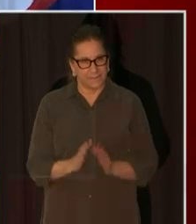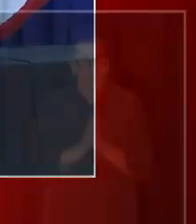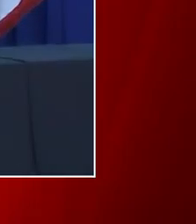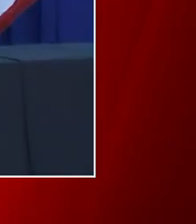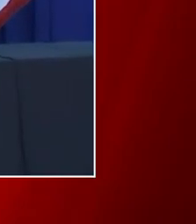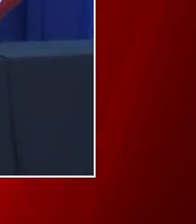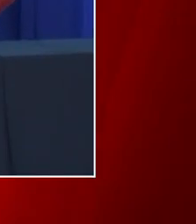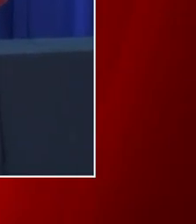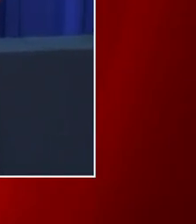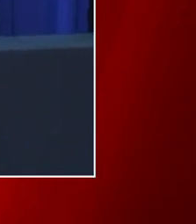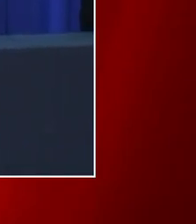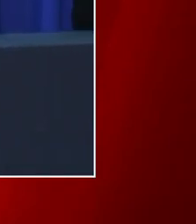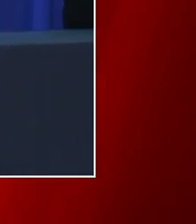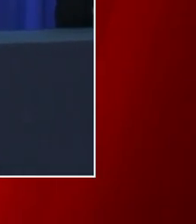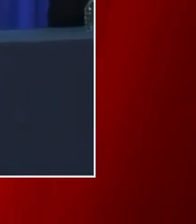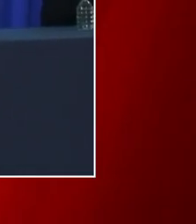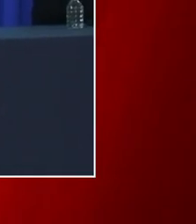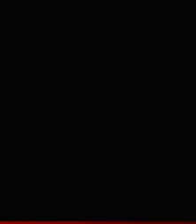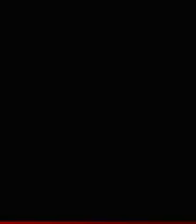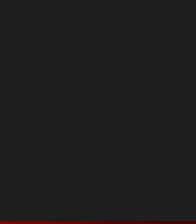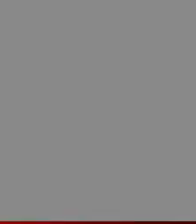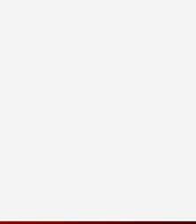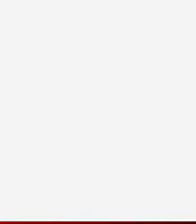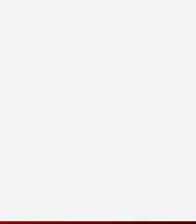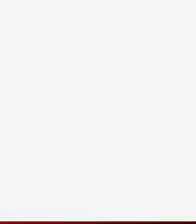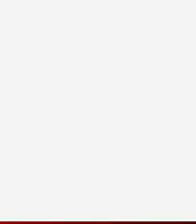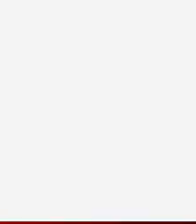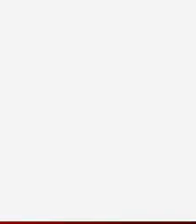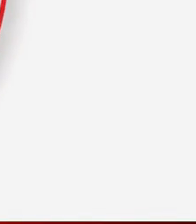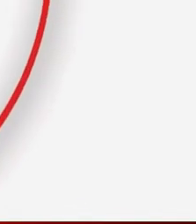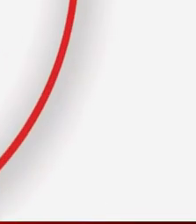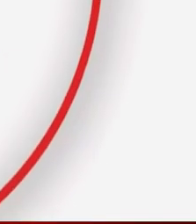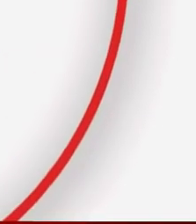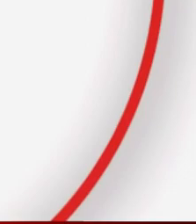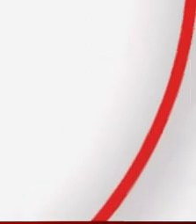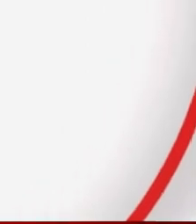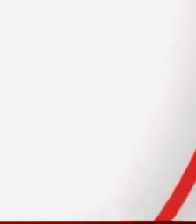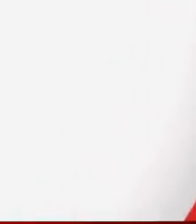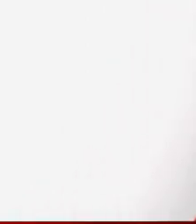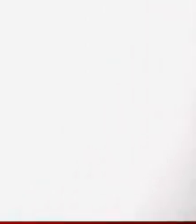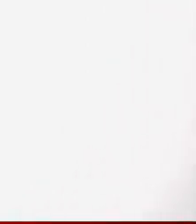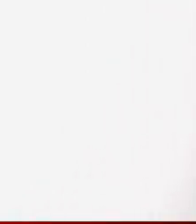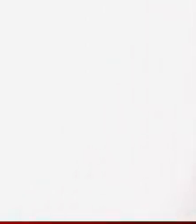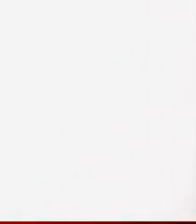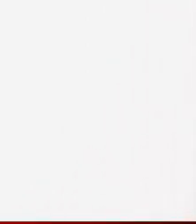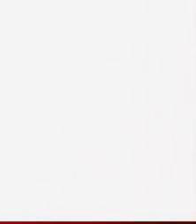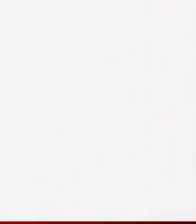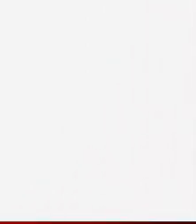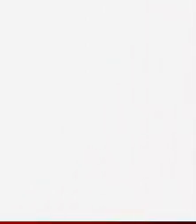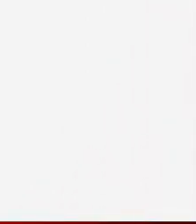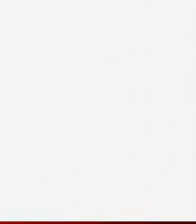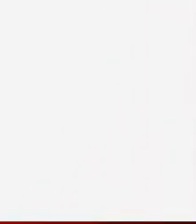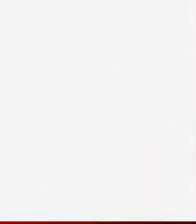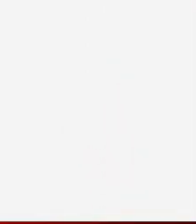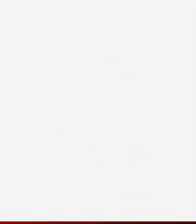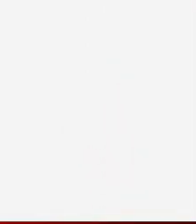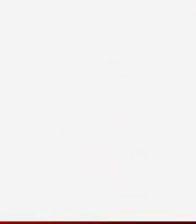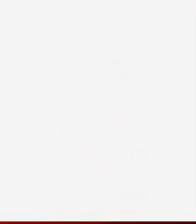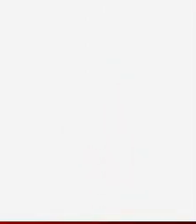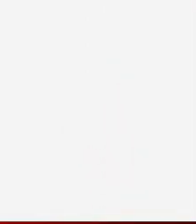is that they are not alone in the stress of not knowing. We